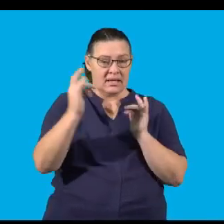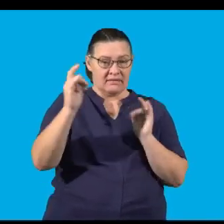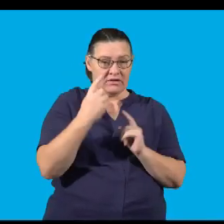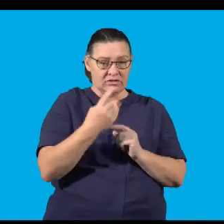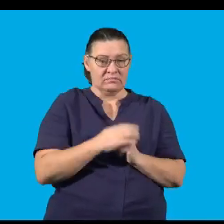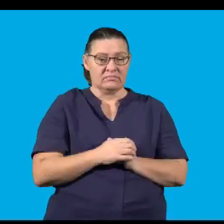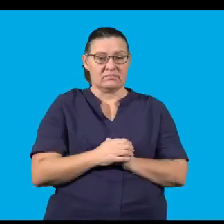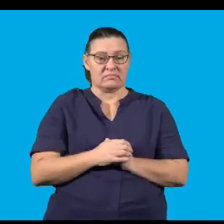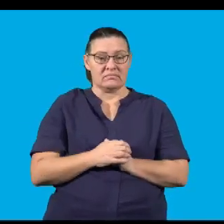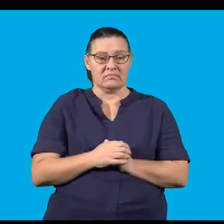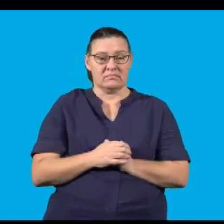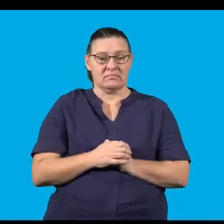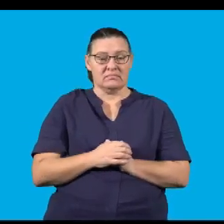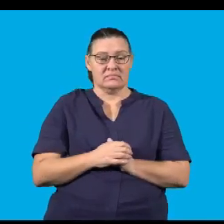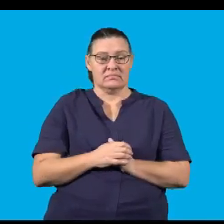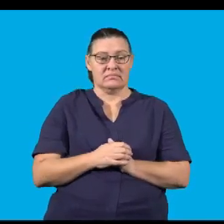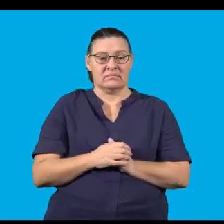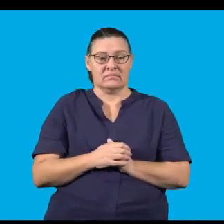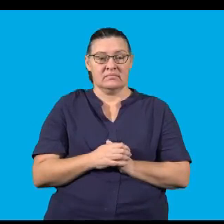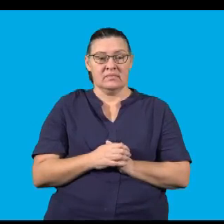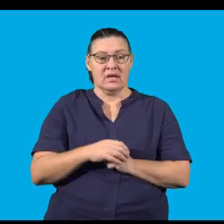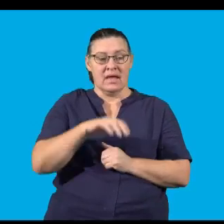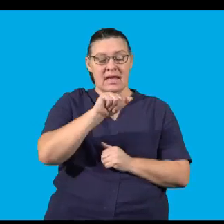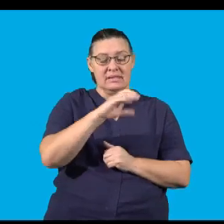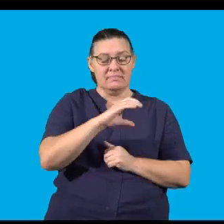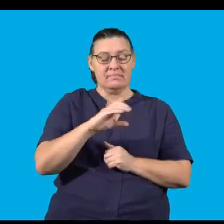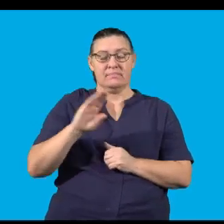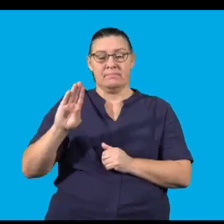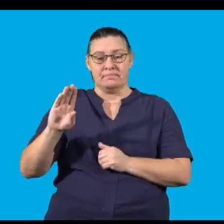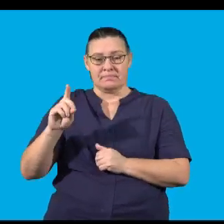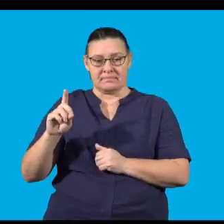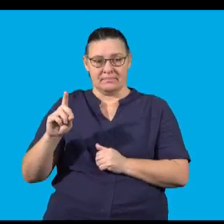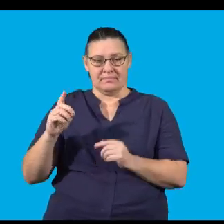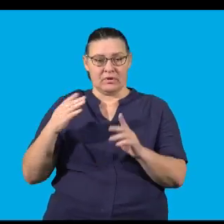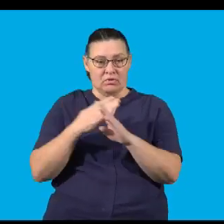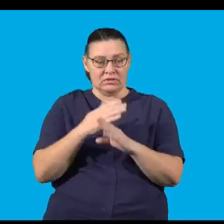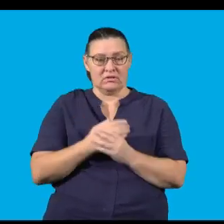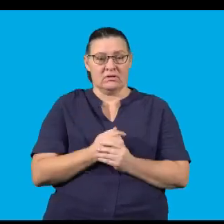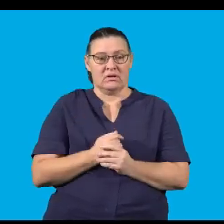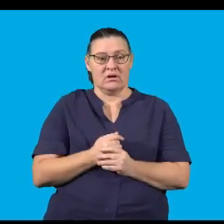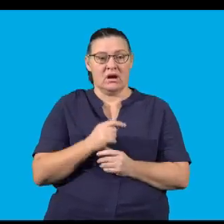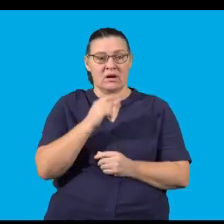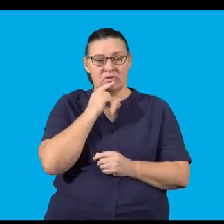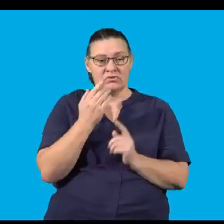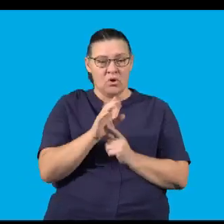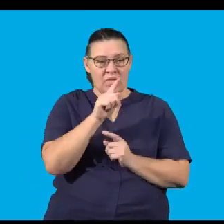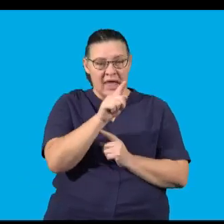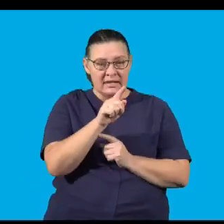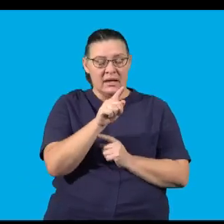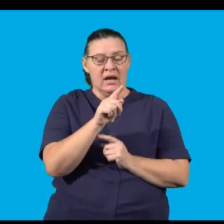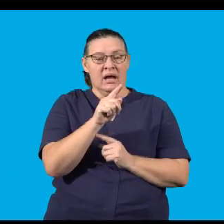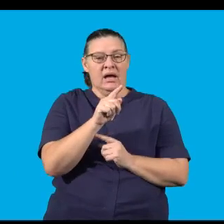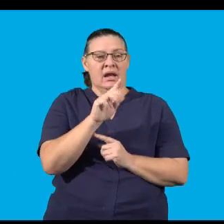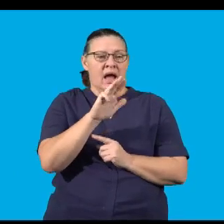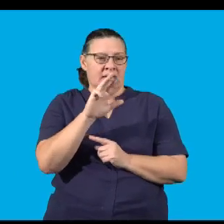AMB, that's the one where the two lines intersect, AC and BD. Show that that angle's 90. Now there's